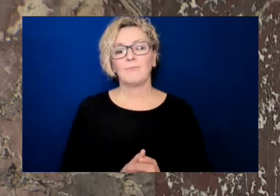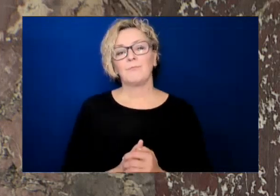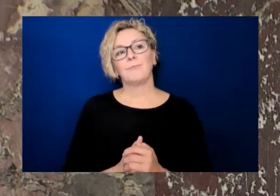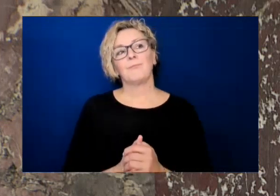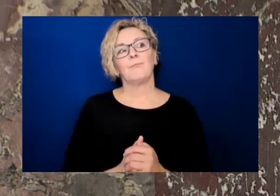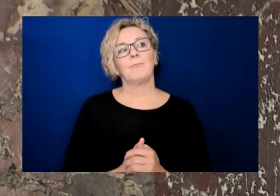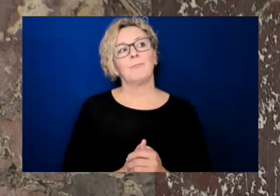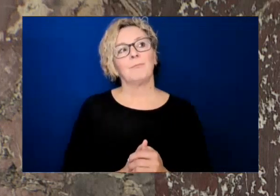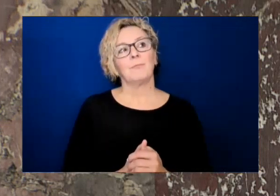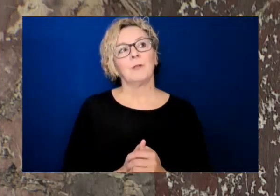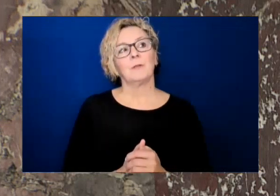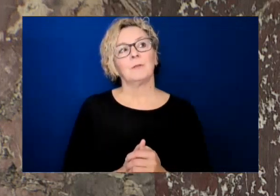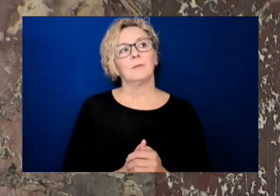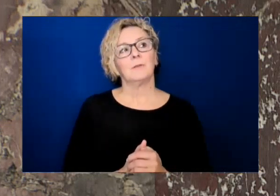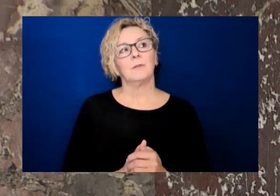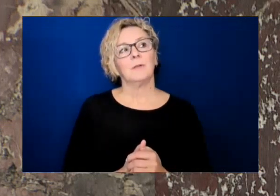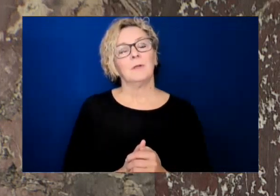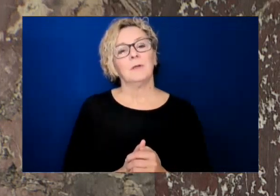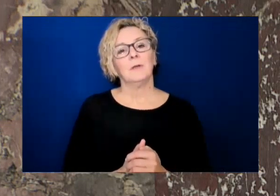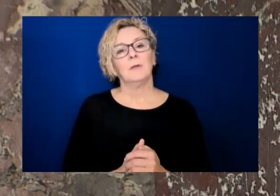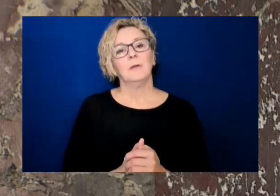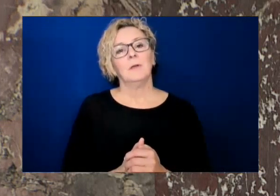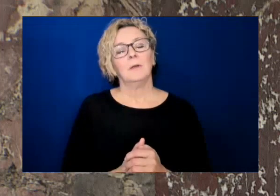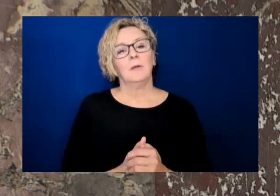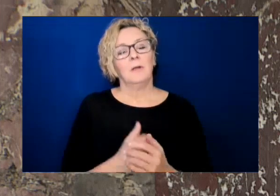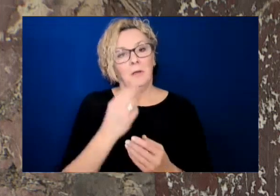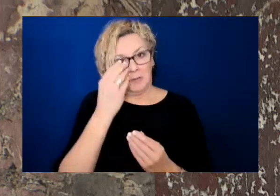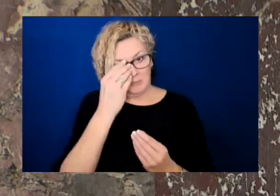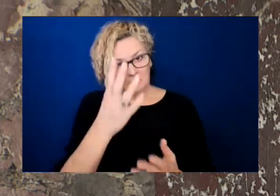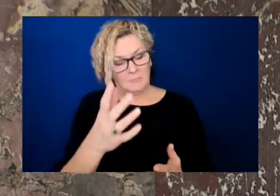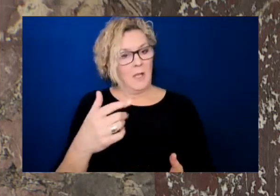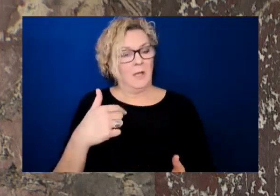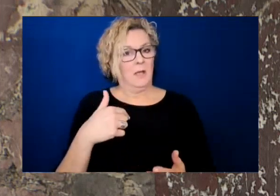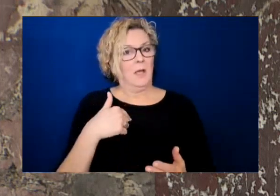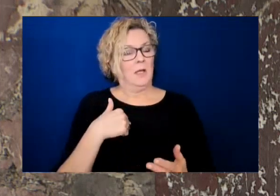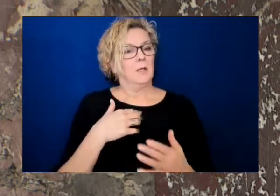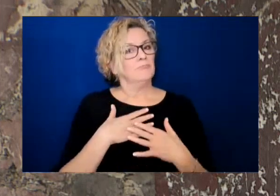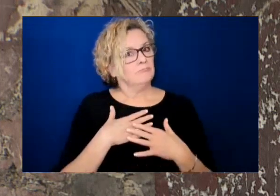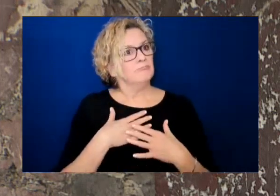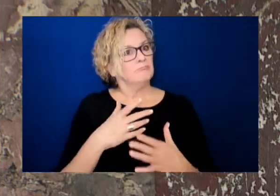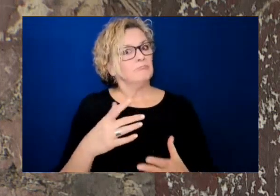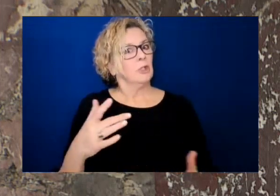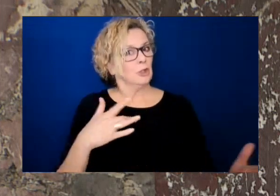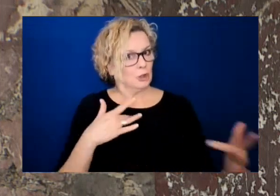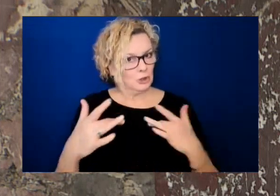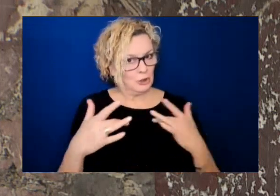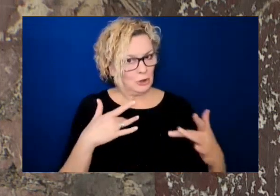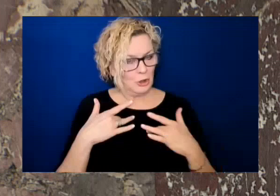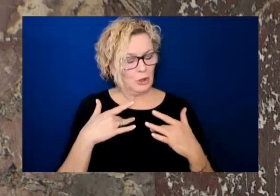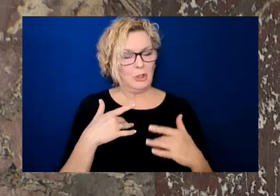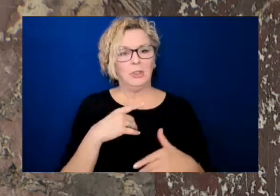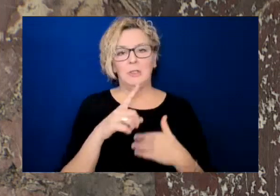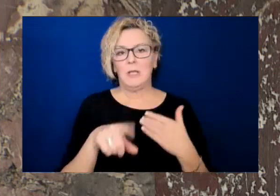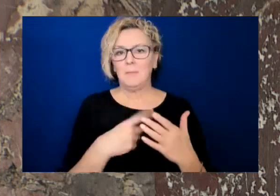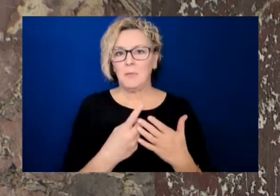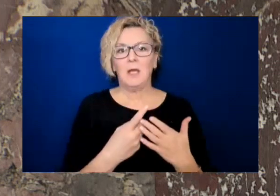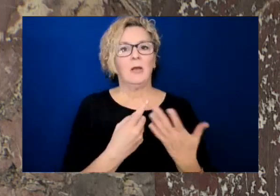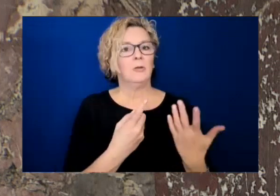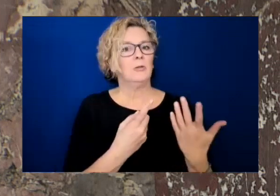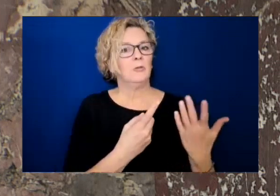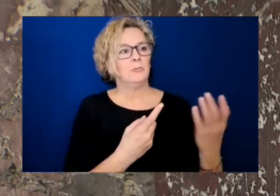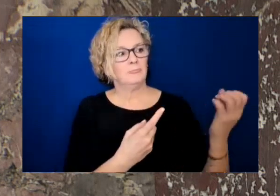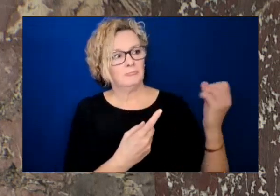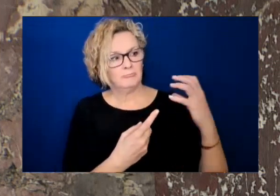I'm profoundly concerned about the set of facts the members brought forward. I encourage him to